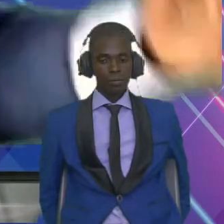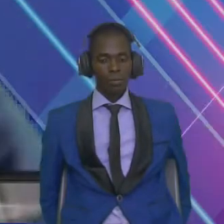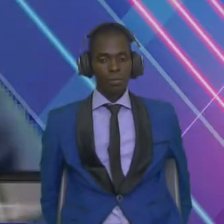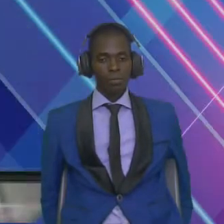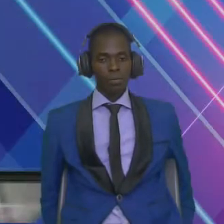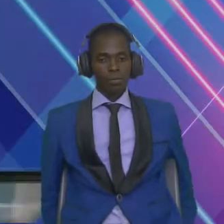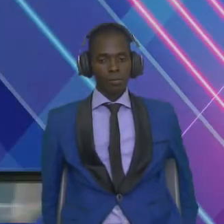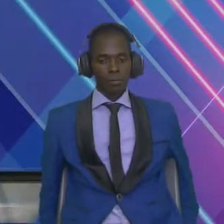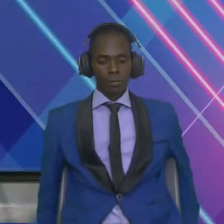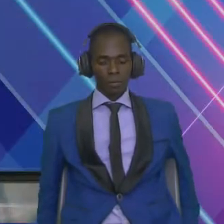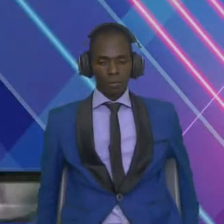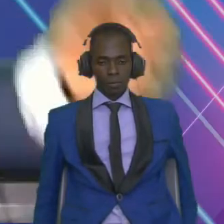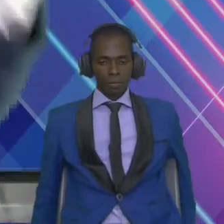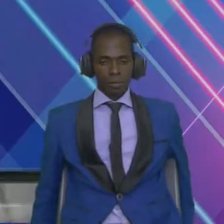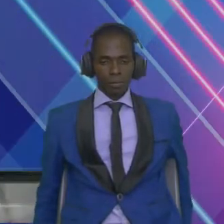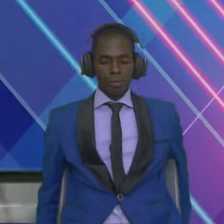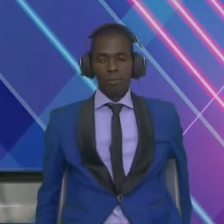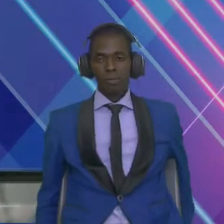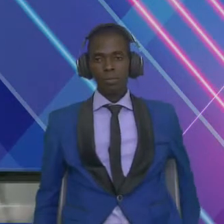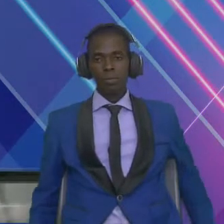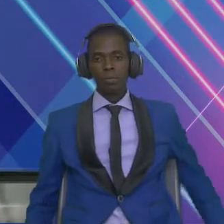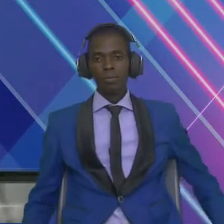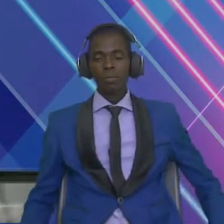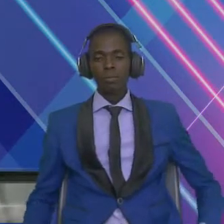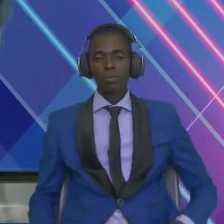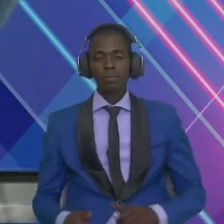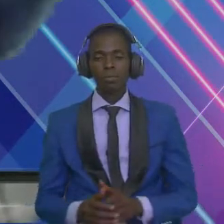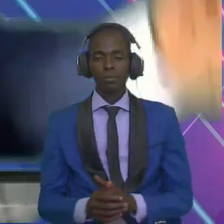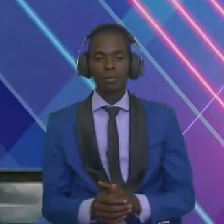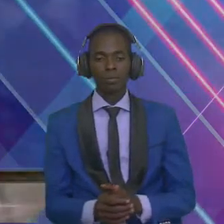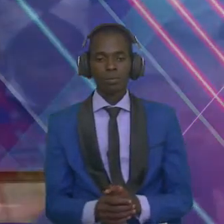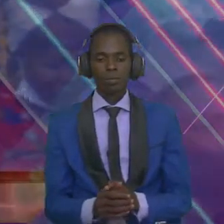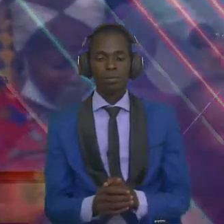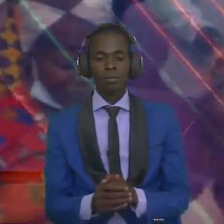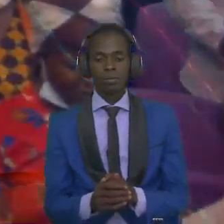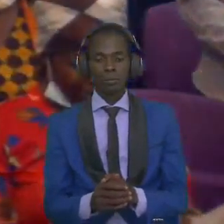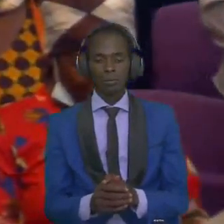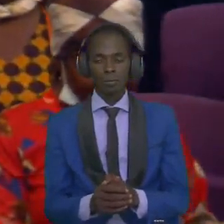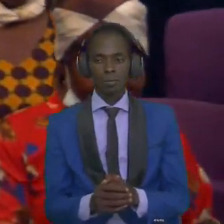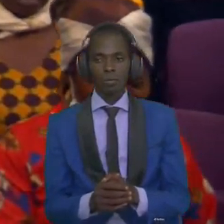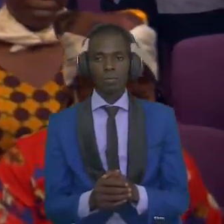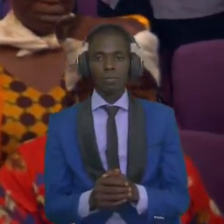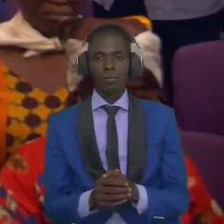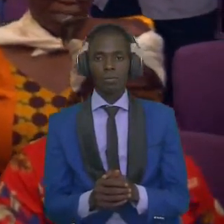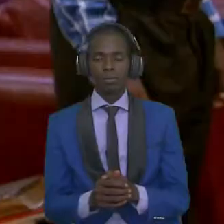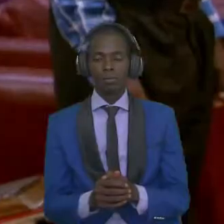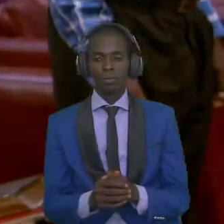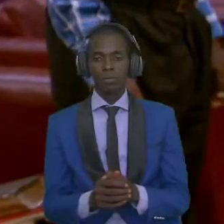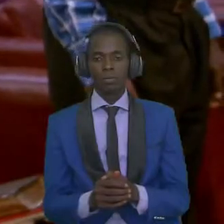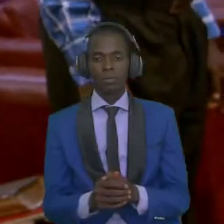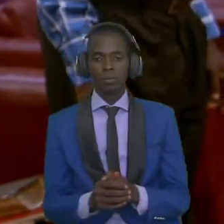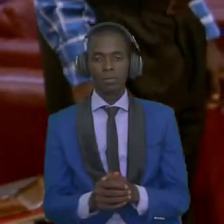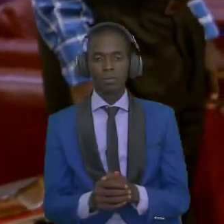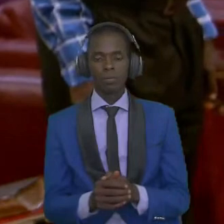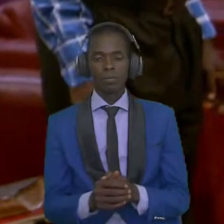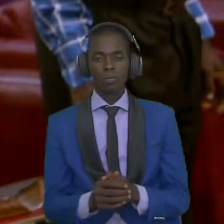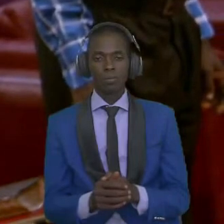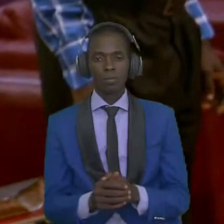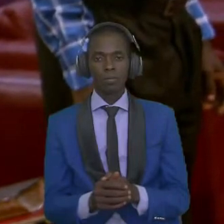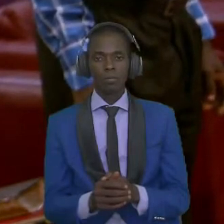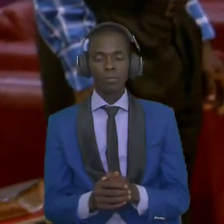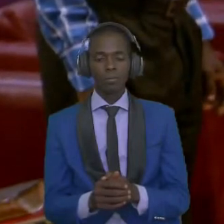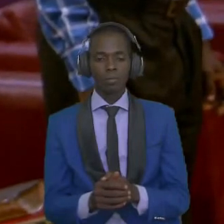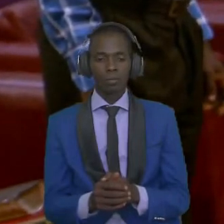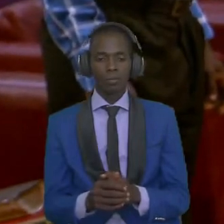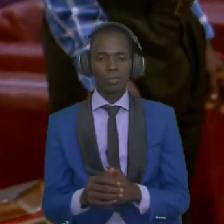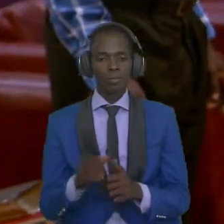Through our Lord Jesus Christ. Came through our Lord Jesus Christ. He has, you can receive it